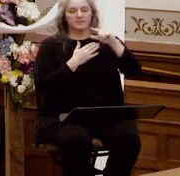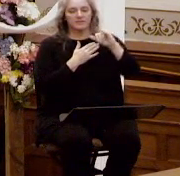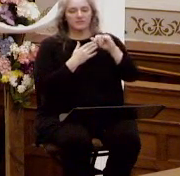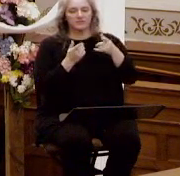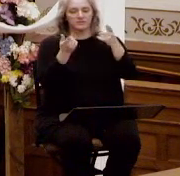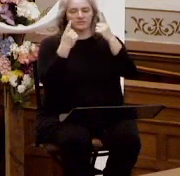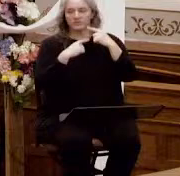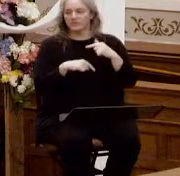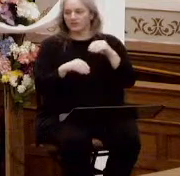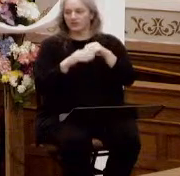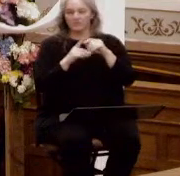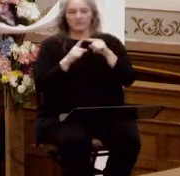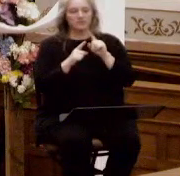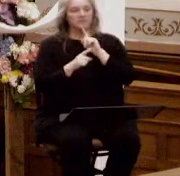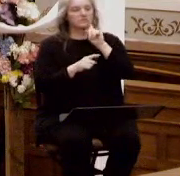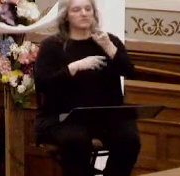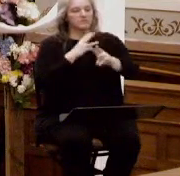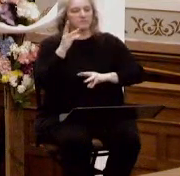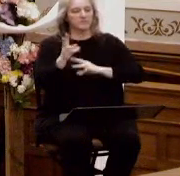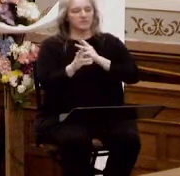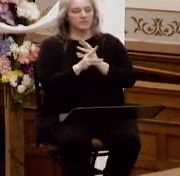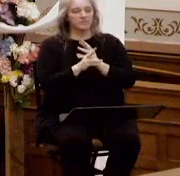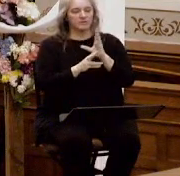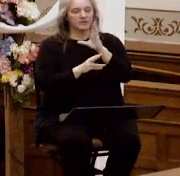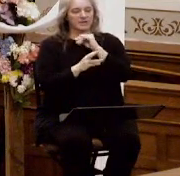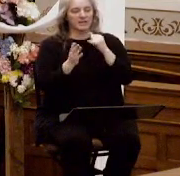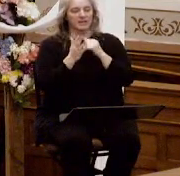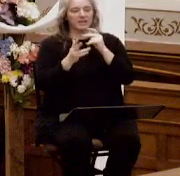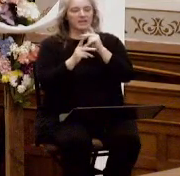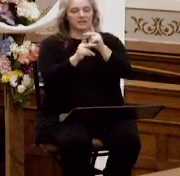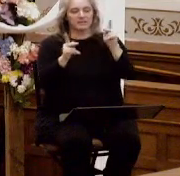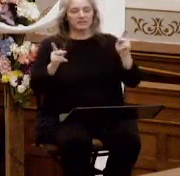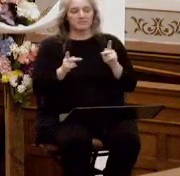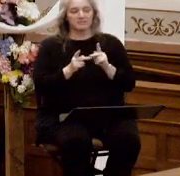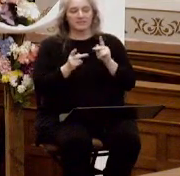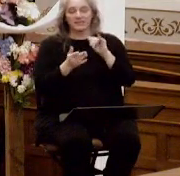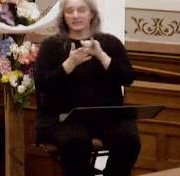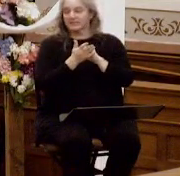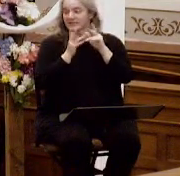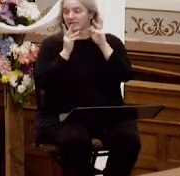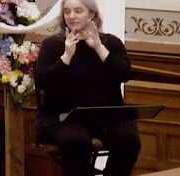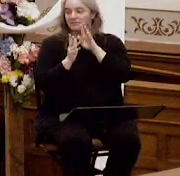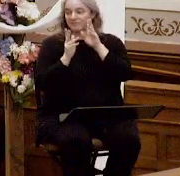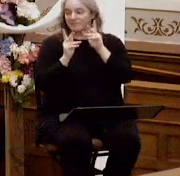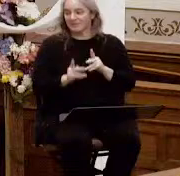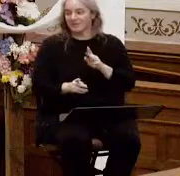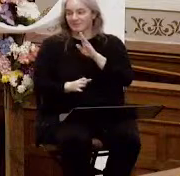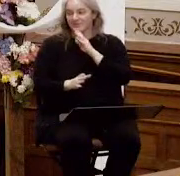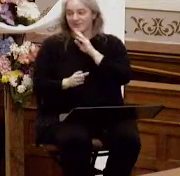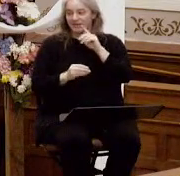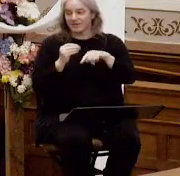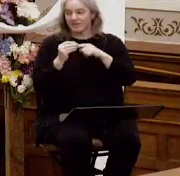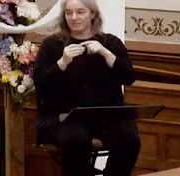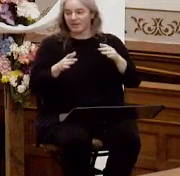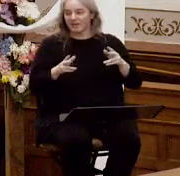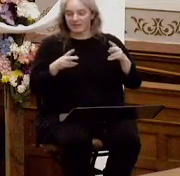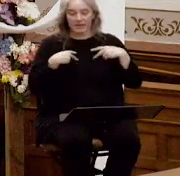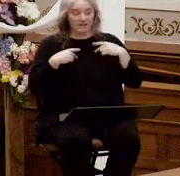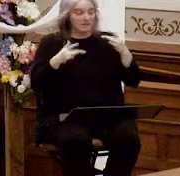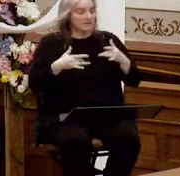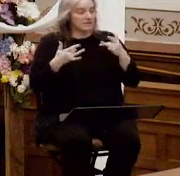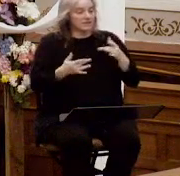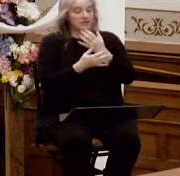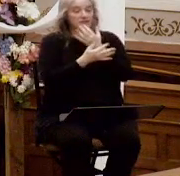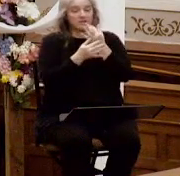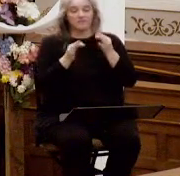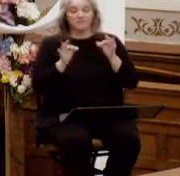into the real world. And it's also a place that people talk about having the feeling of freedom.